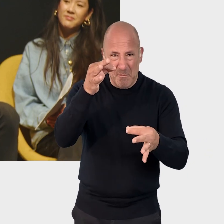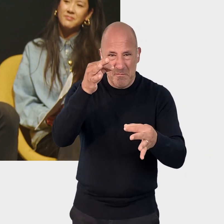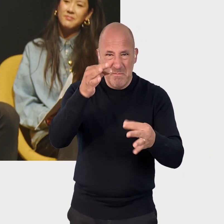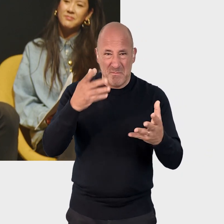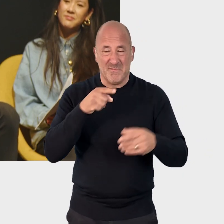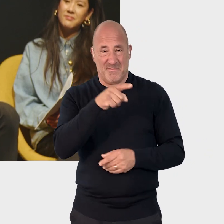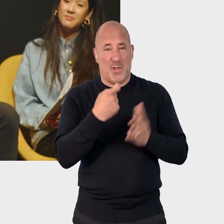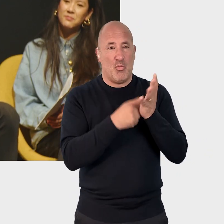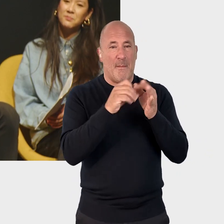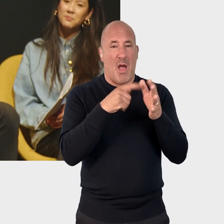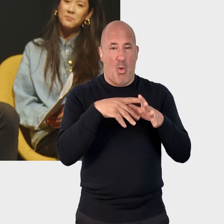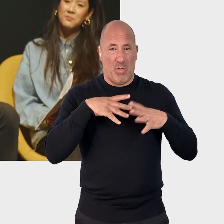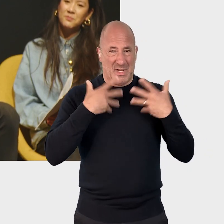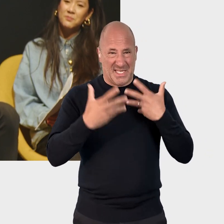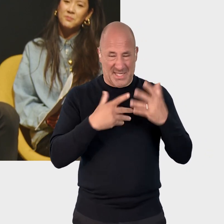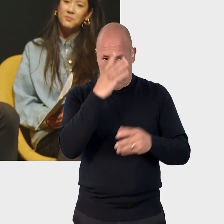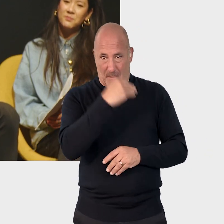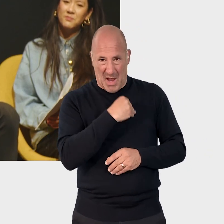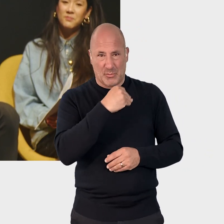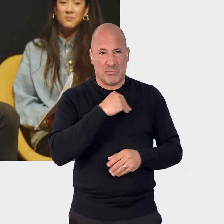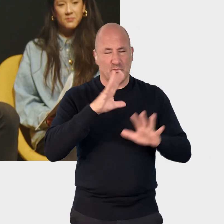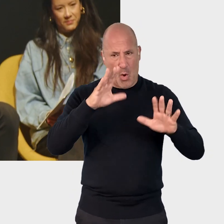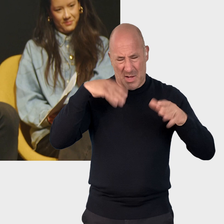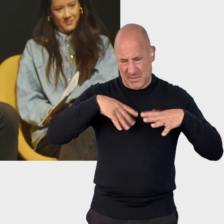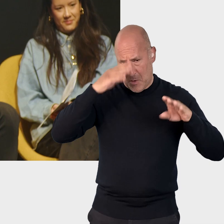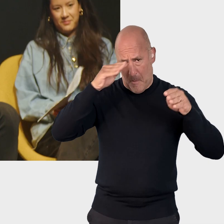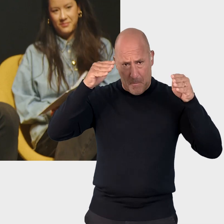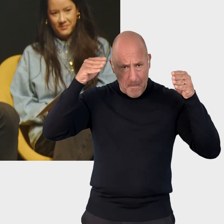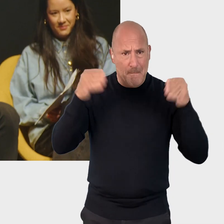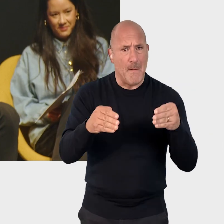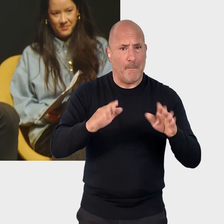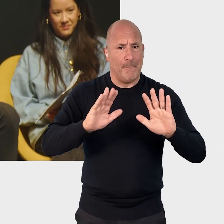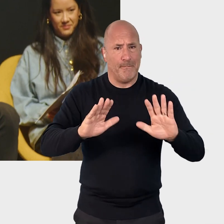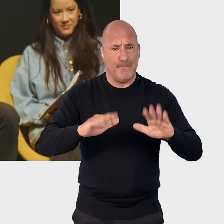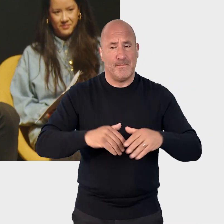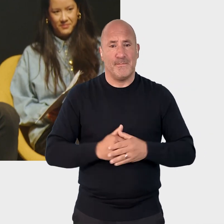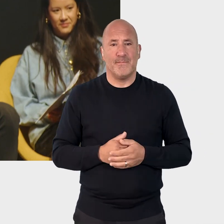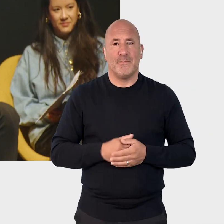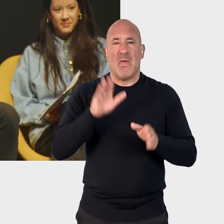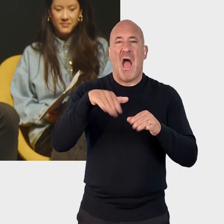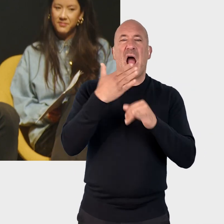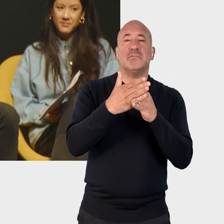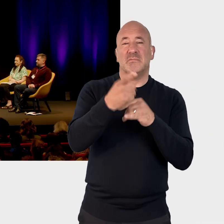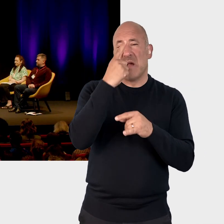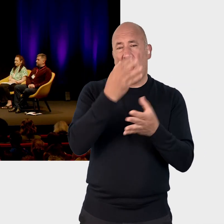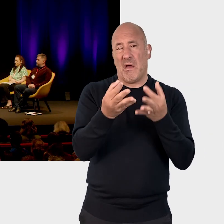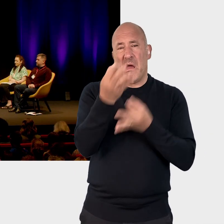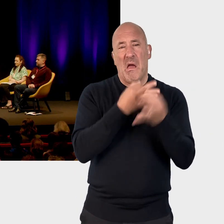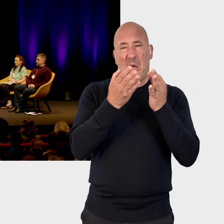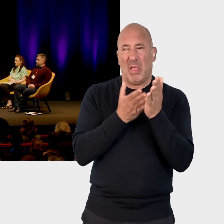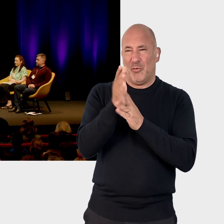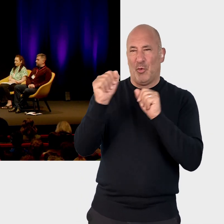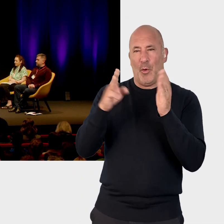really tight on time, as Rebecca has already said and has reminded me. So we're going to keep it quite focused. At the end, there's